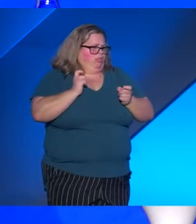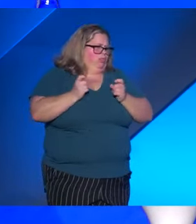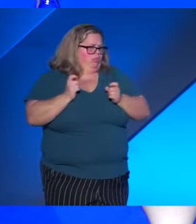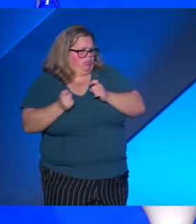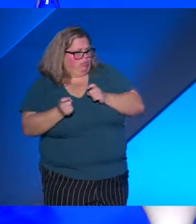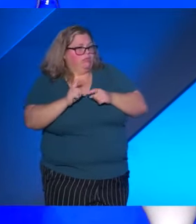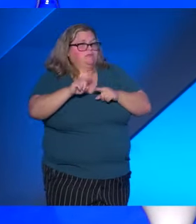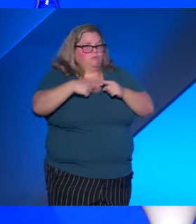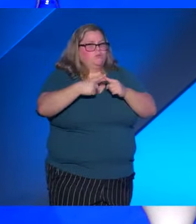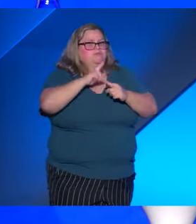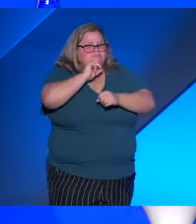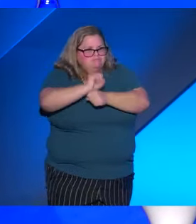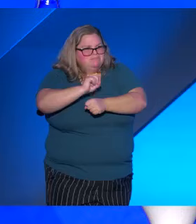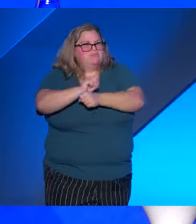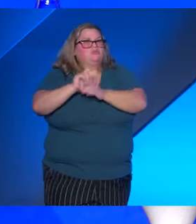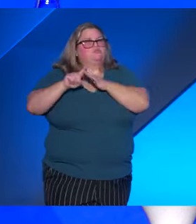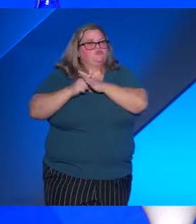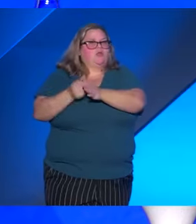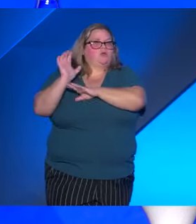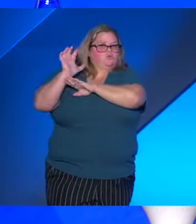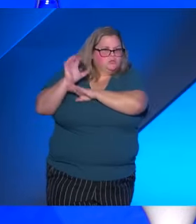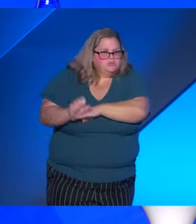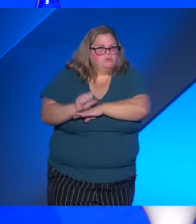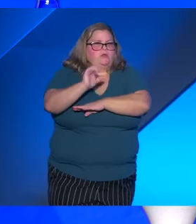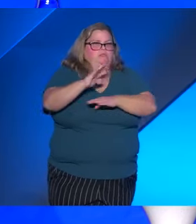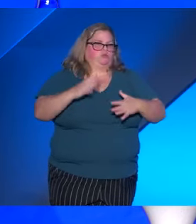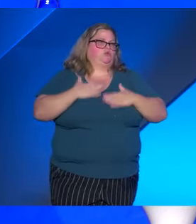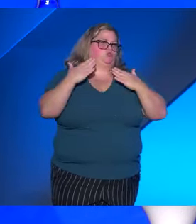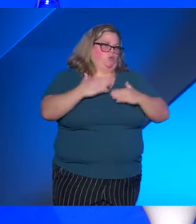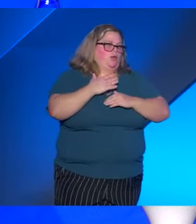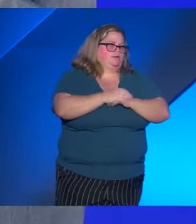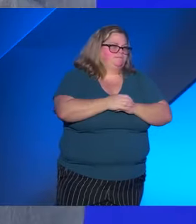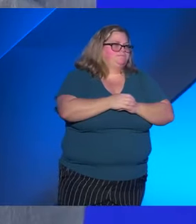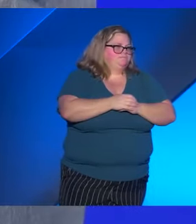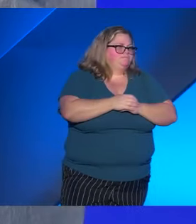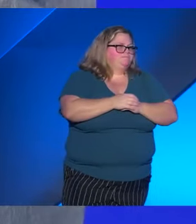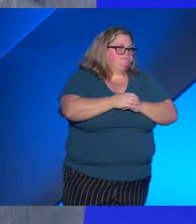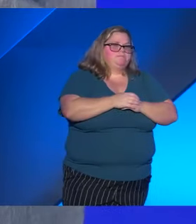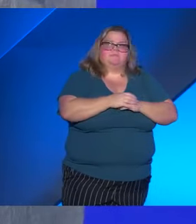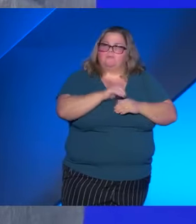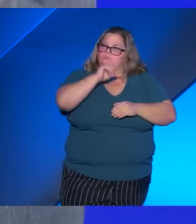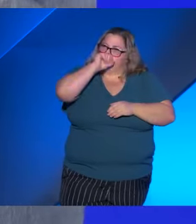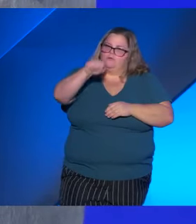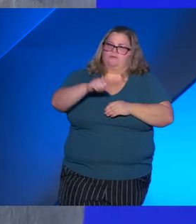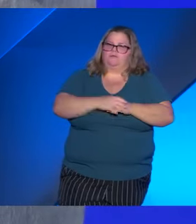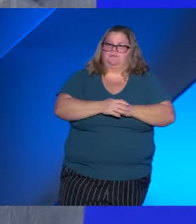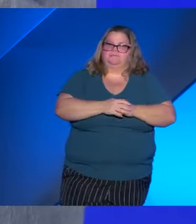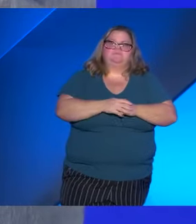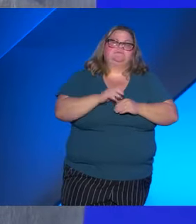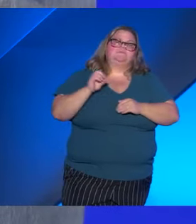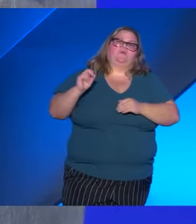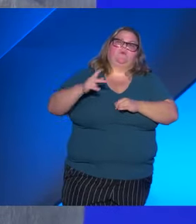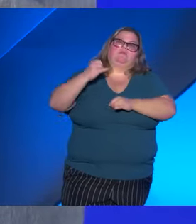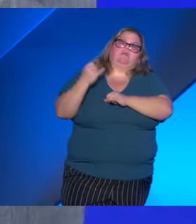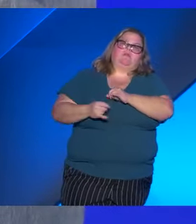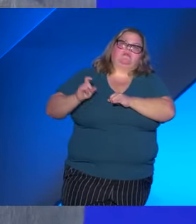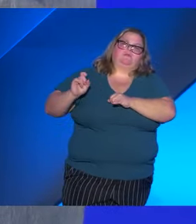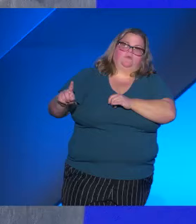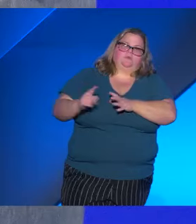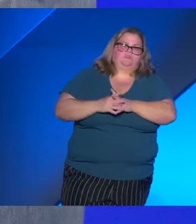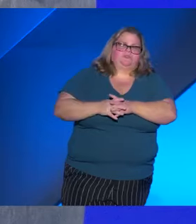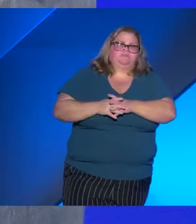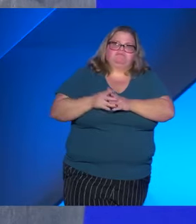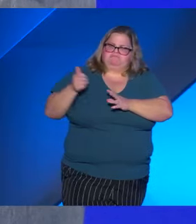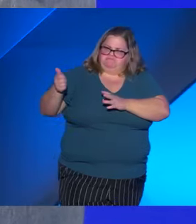actually ritualize your joy, 100%. Mm-hmm. I love that. Last question. As a leader in